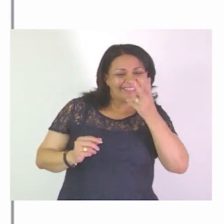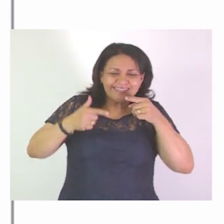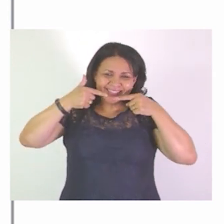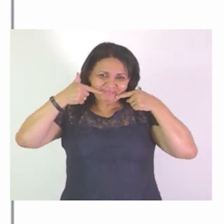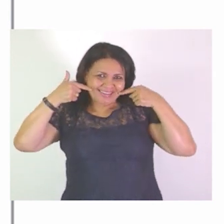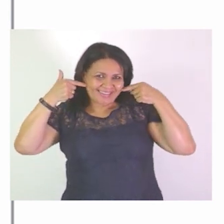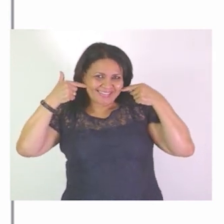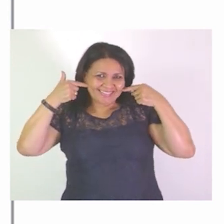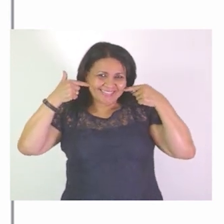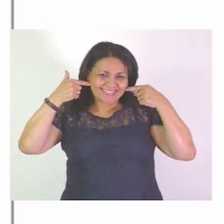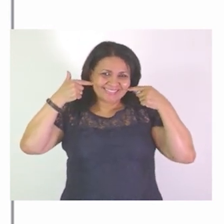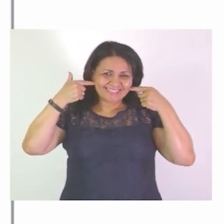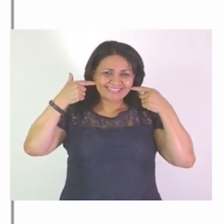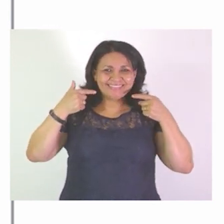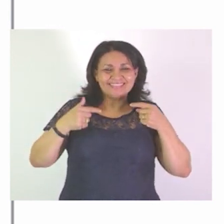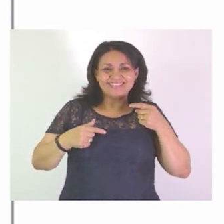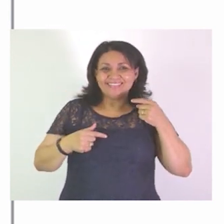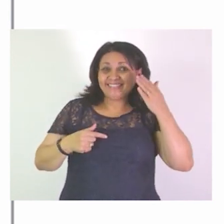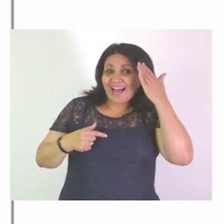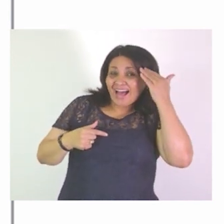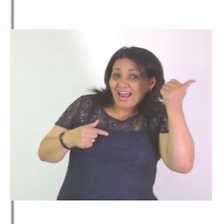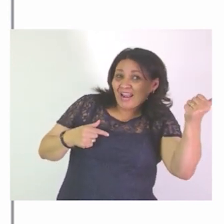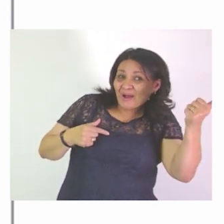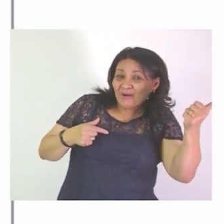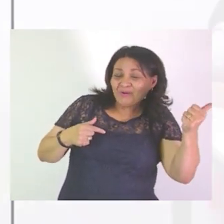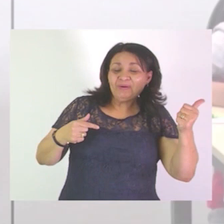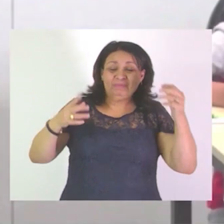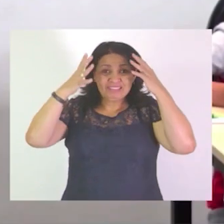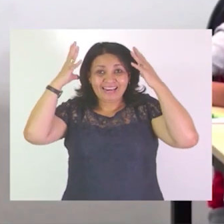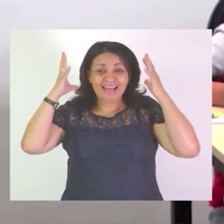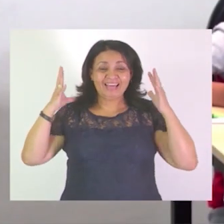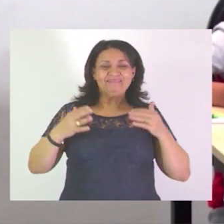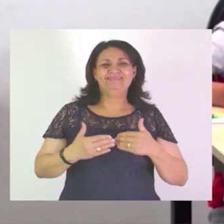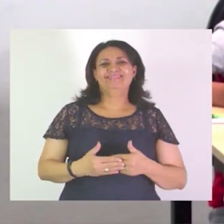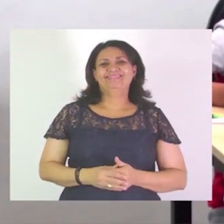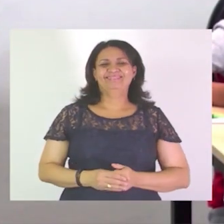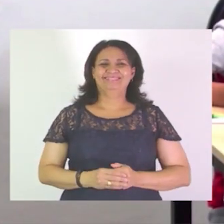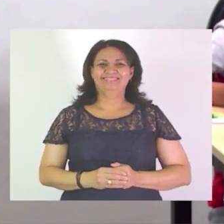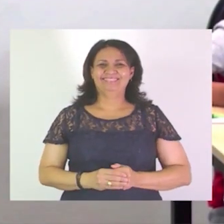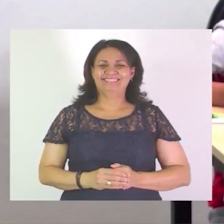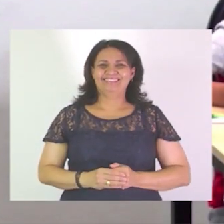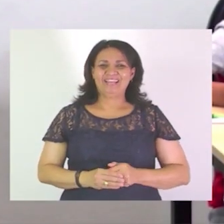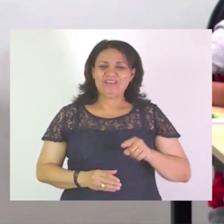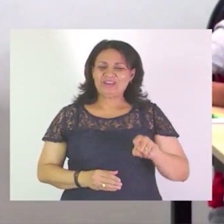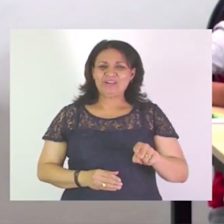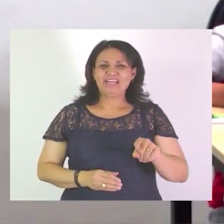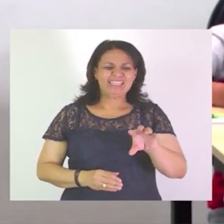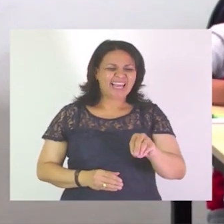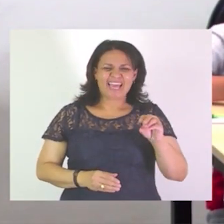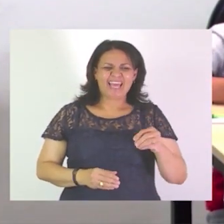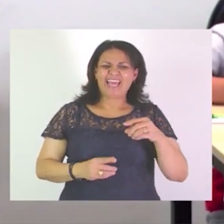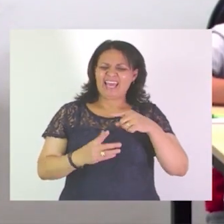us. If you want, you can even say, "Hello, Mr. Lion," before you begin. You are going to use any of our 4